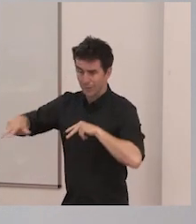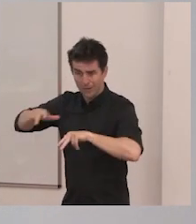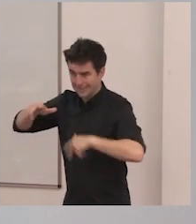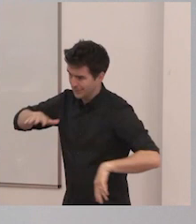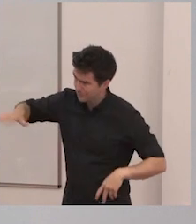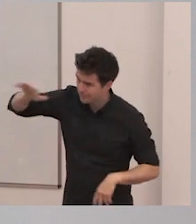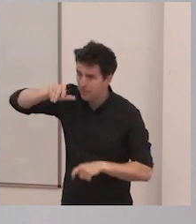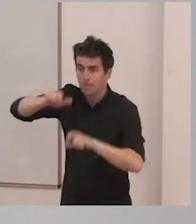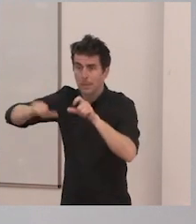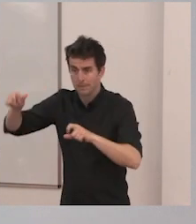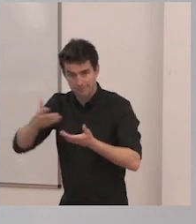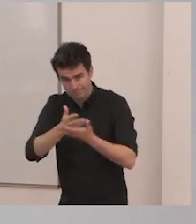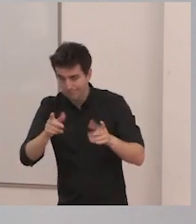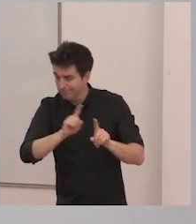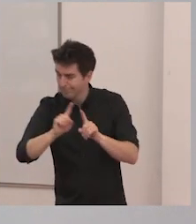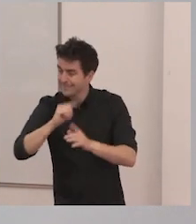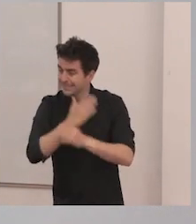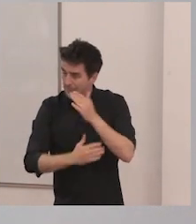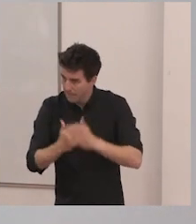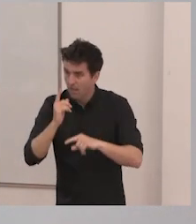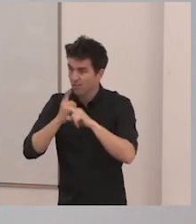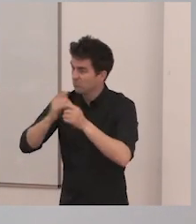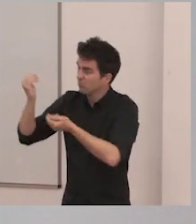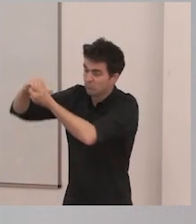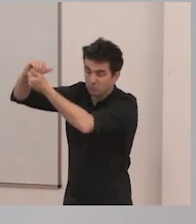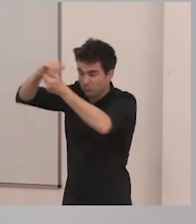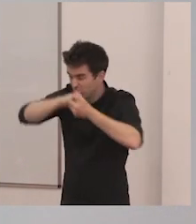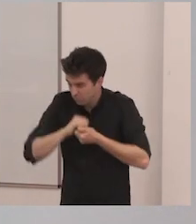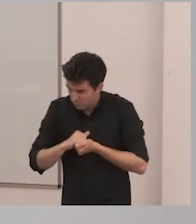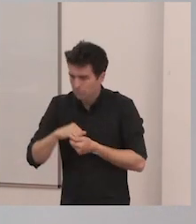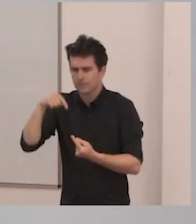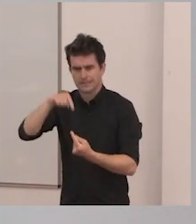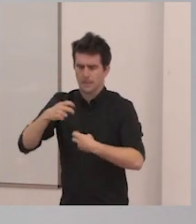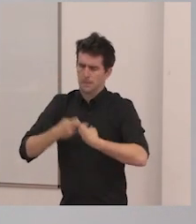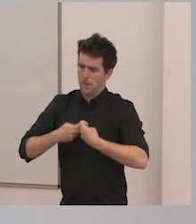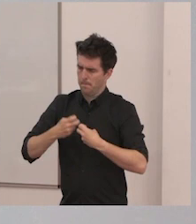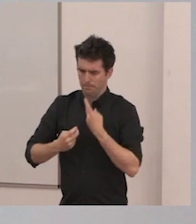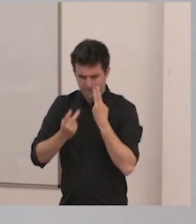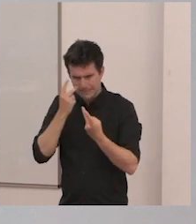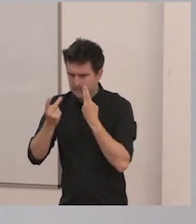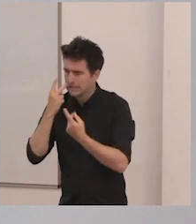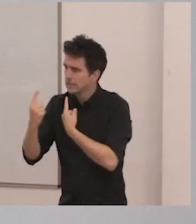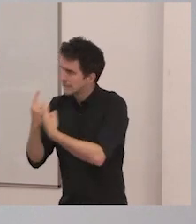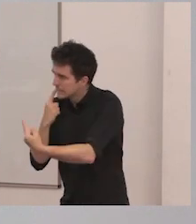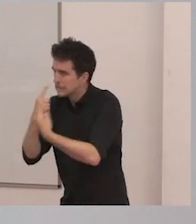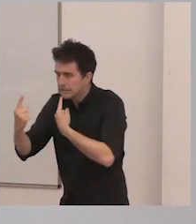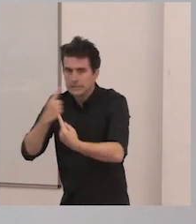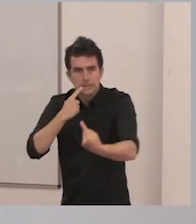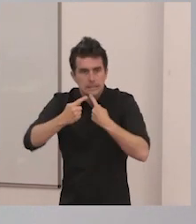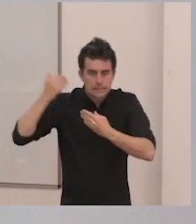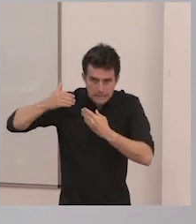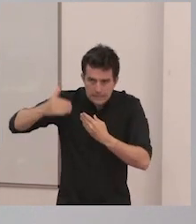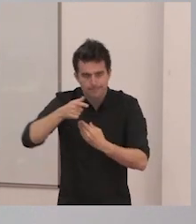states parties from all regions. The Committee continues to be unequivocal